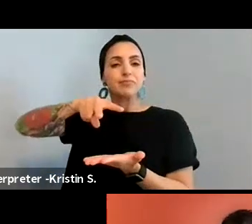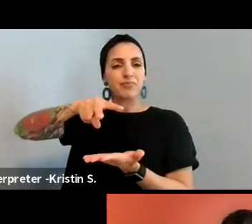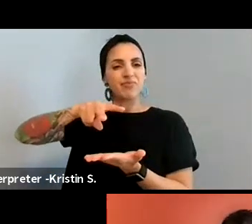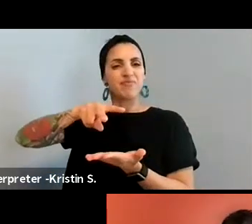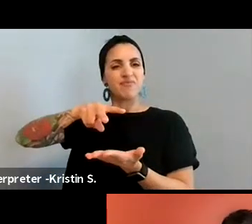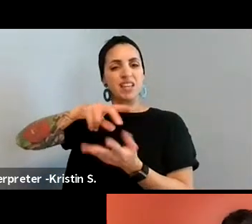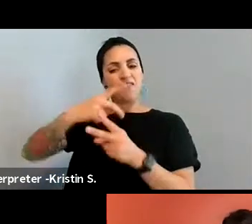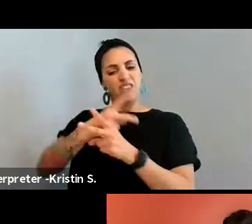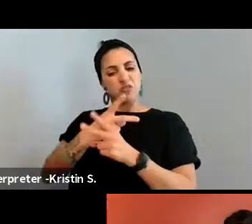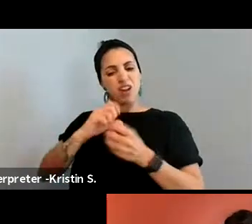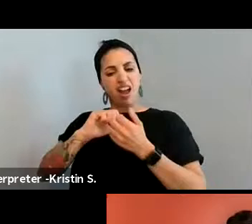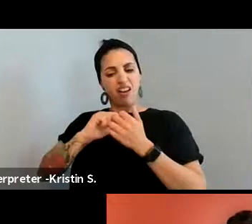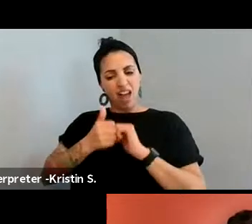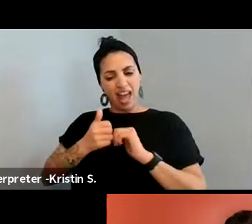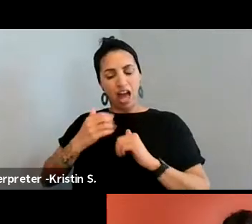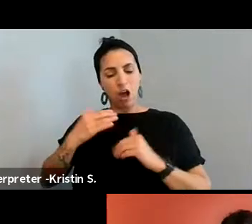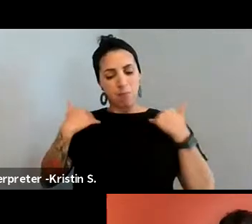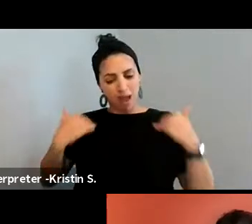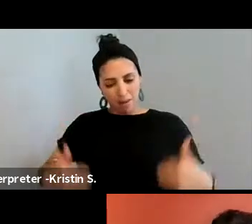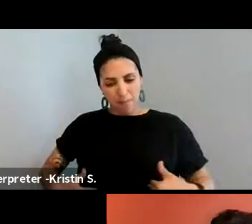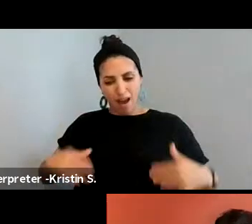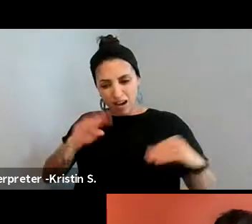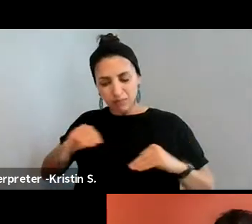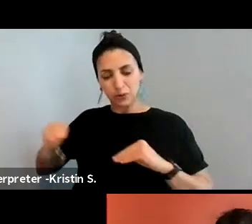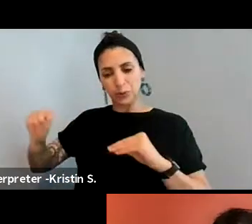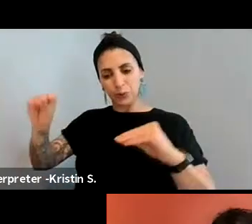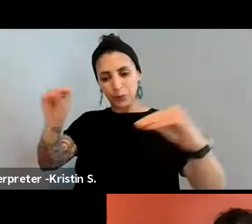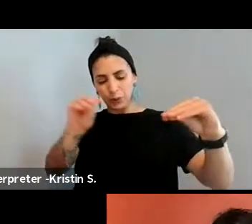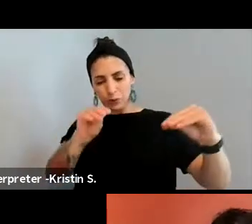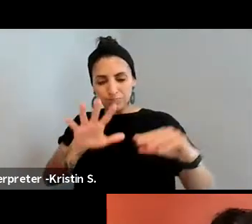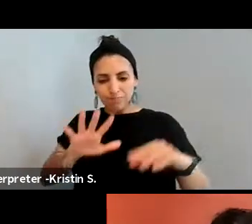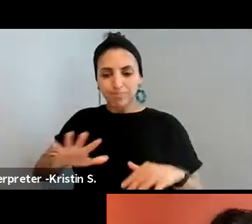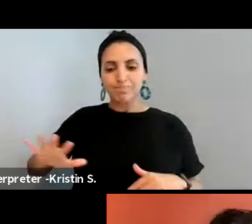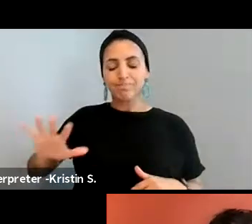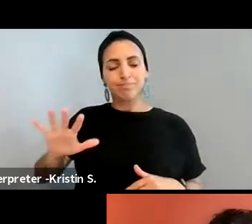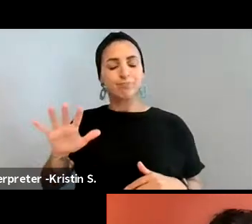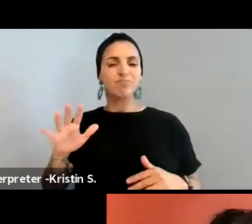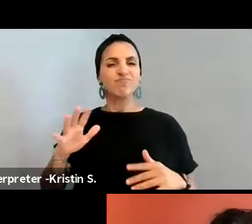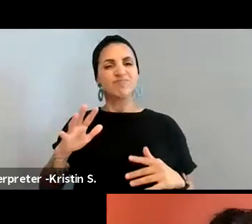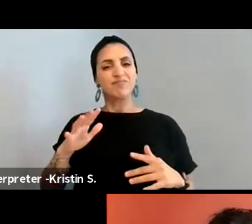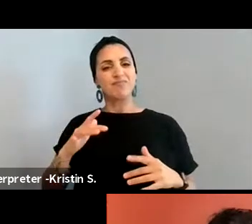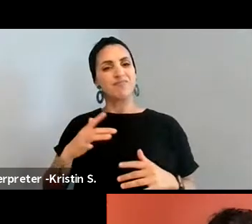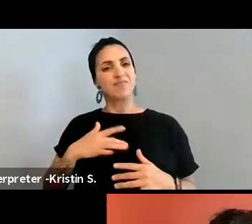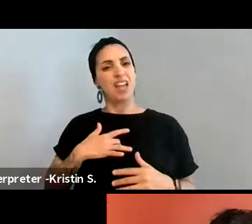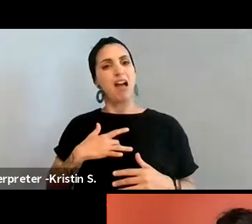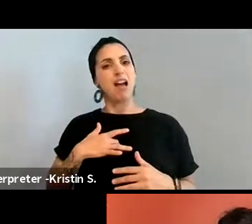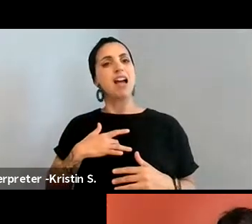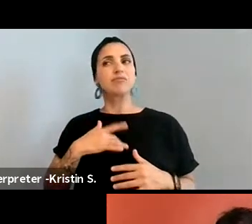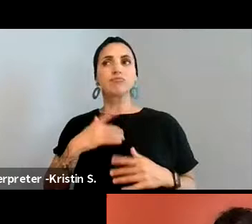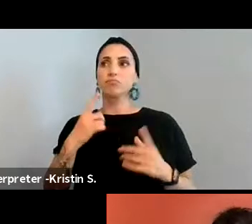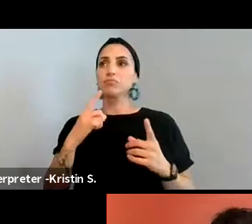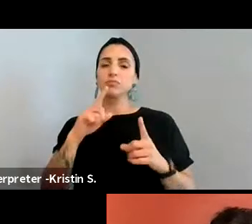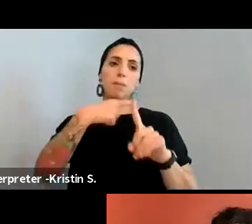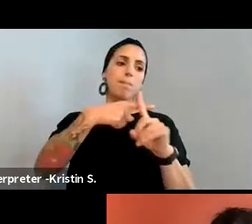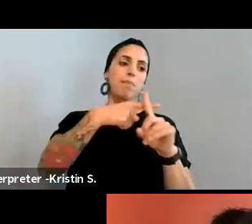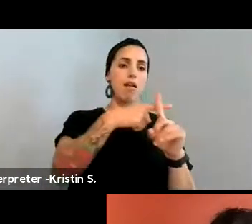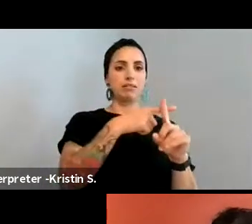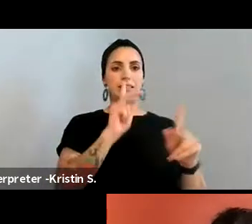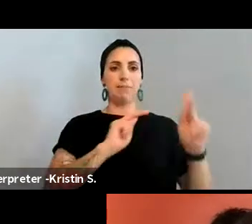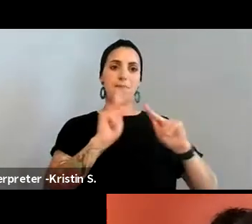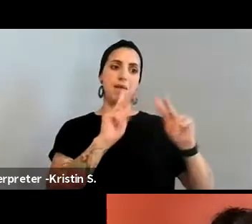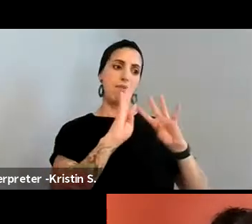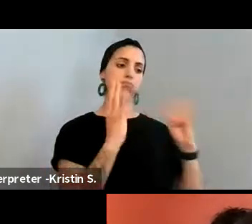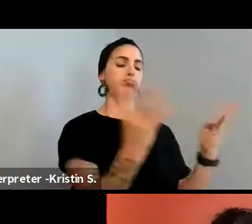finding how my body moves in space in a confident way. And I think it was definitely because of the people I was surrounded with that were so supportive